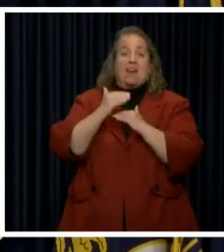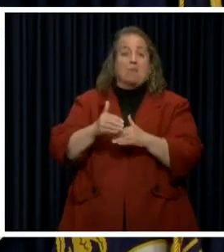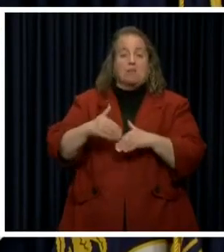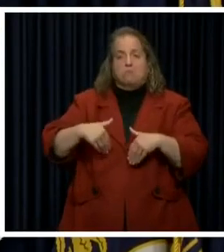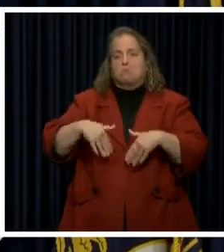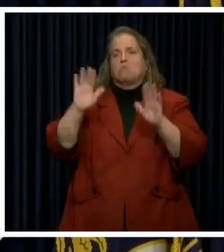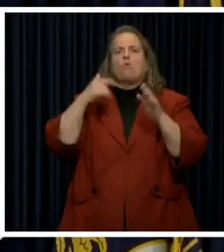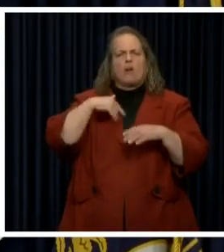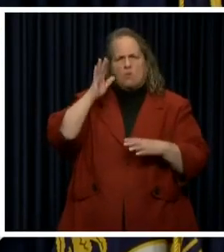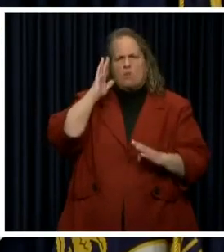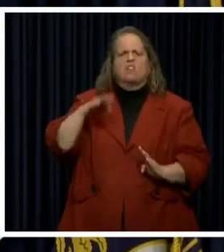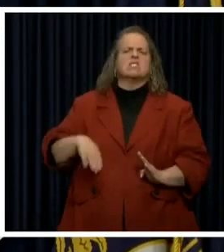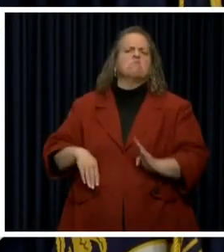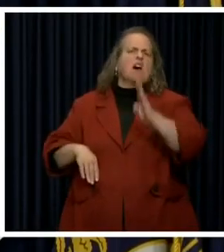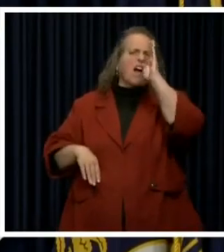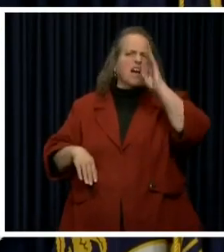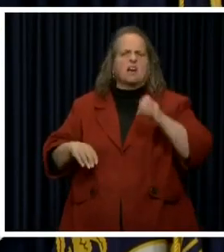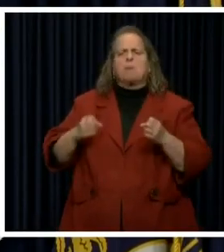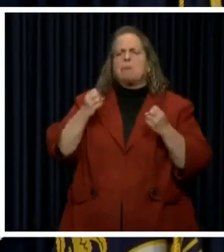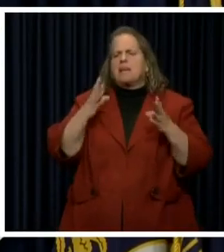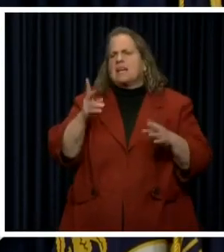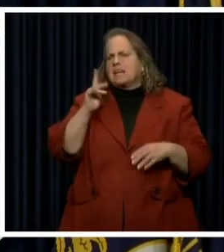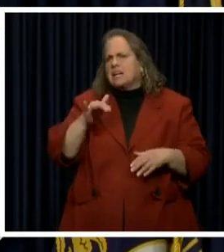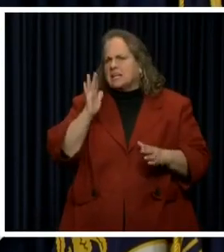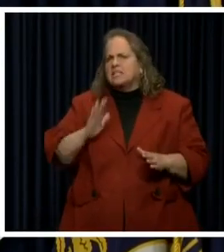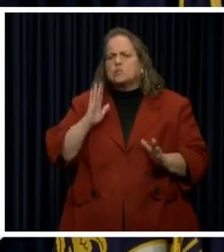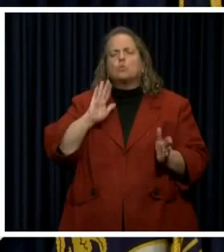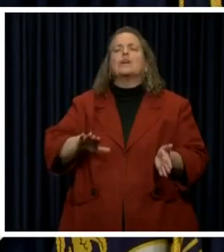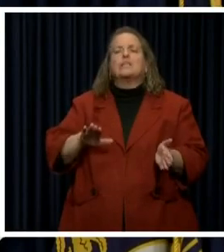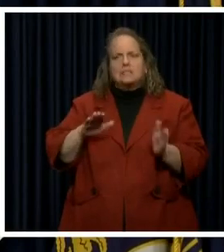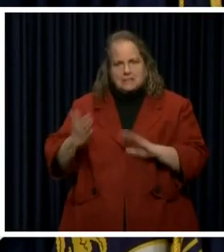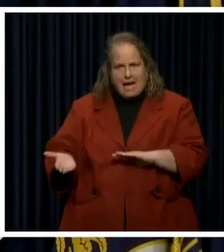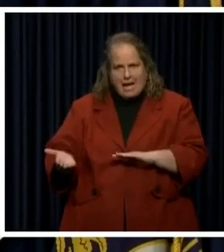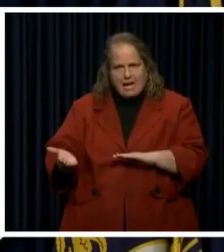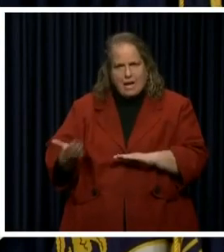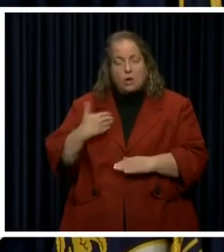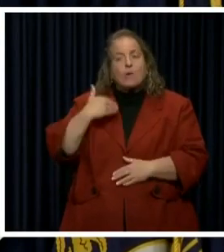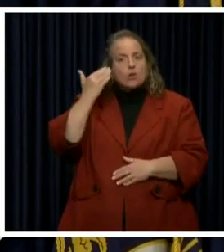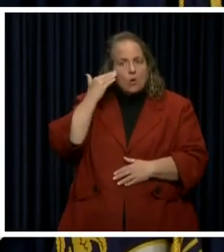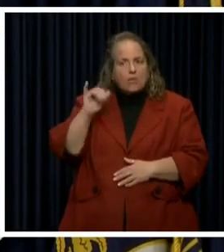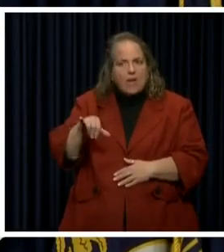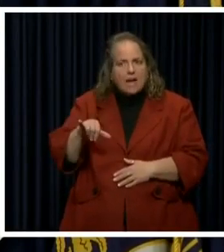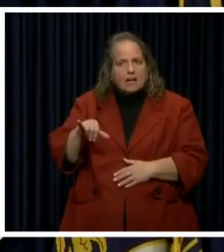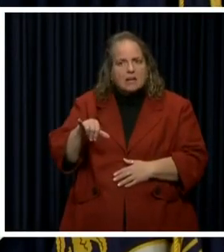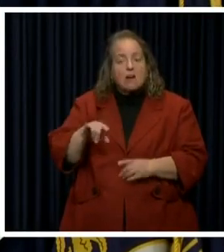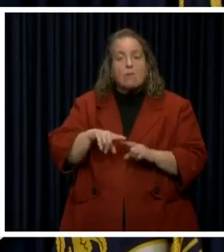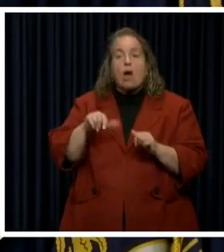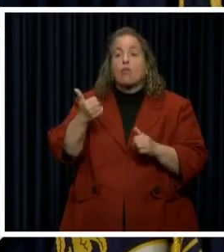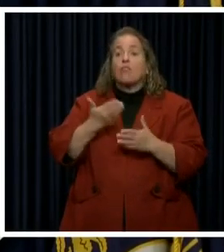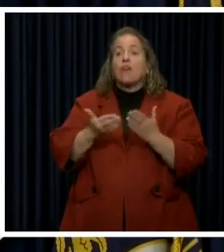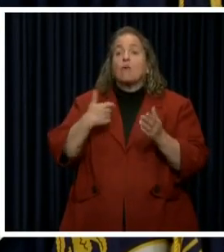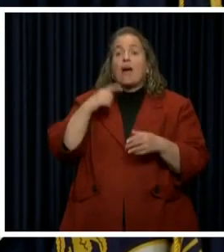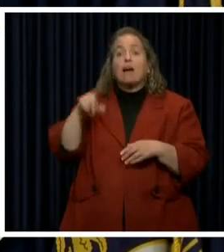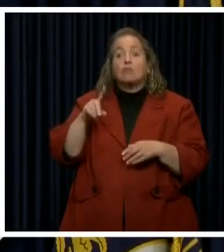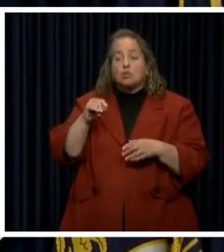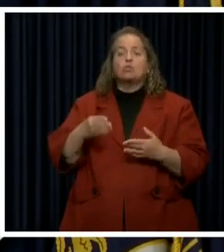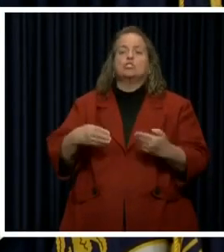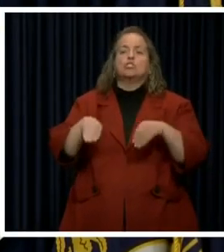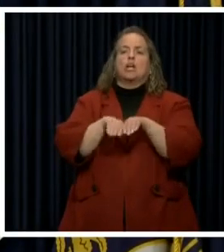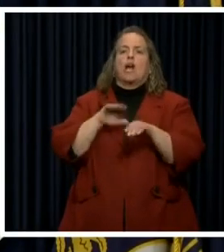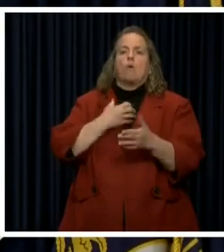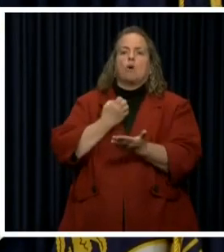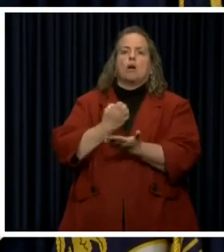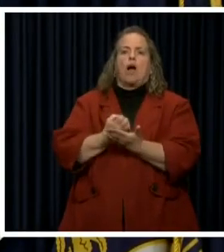of all, we'd spike, we'd lose a number of Kentuckians, people would die. We all know that. But the other thing we'd have to do is shut down our economy to